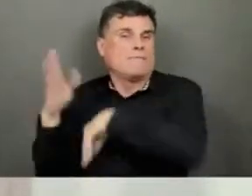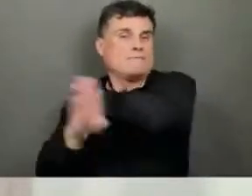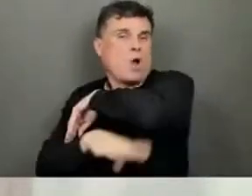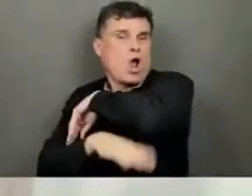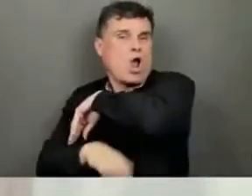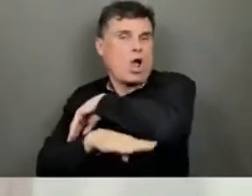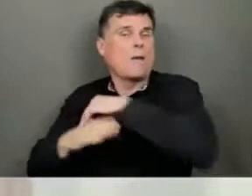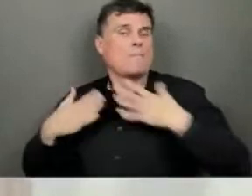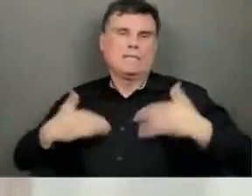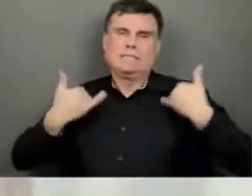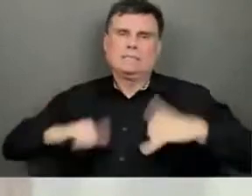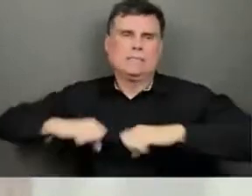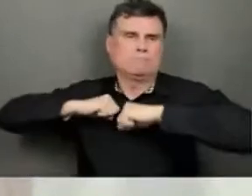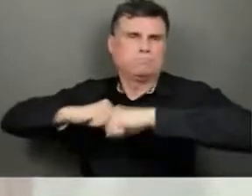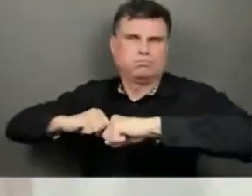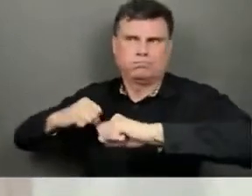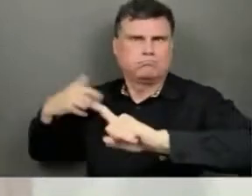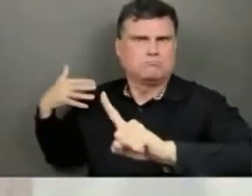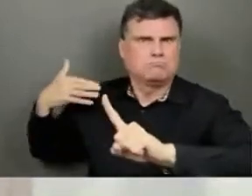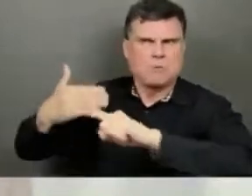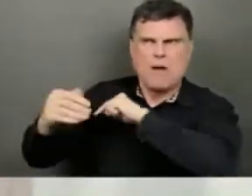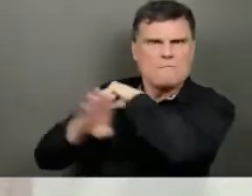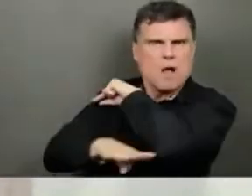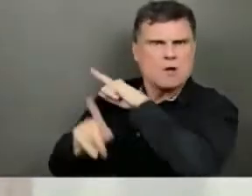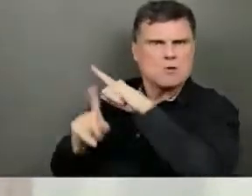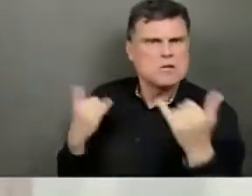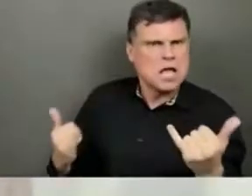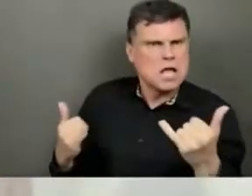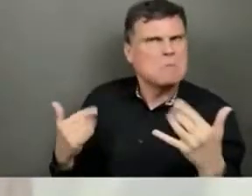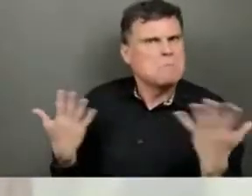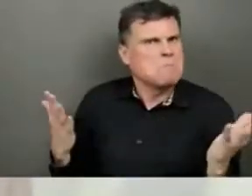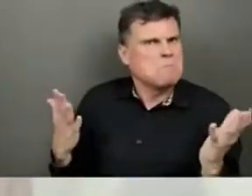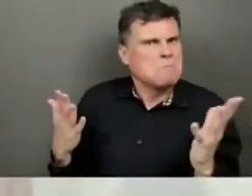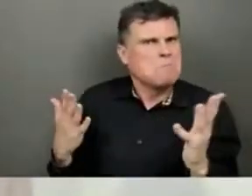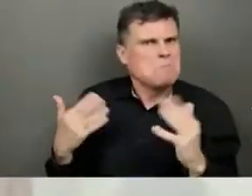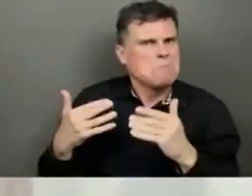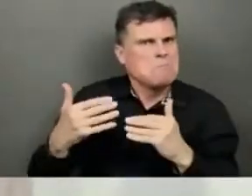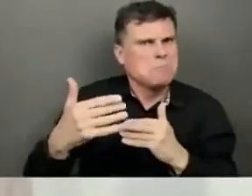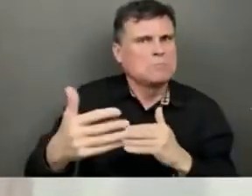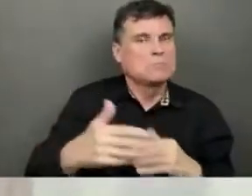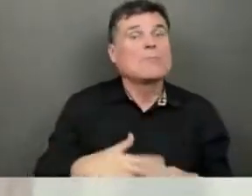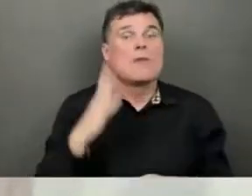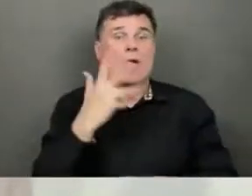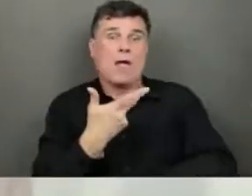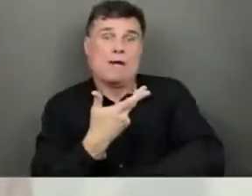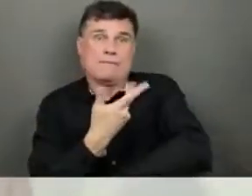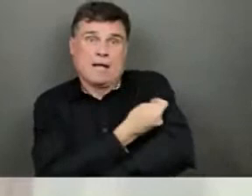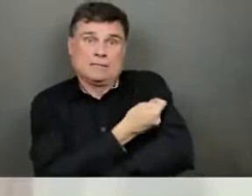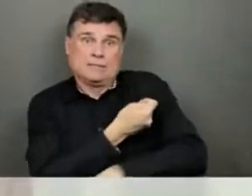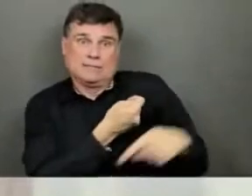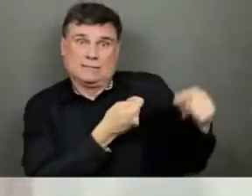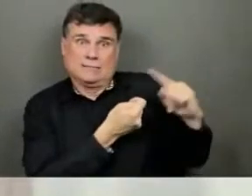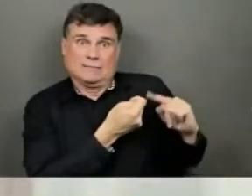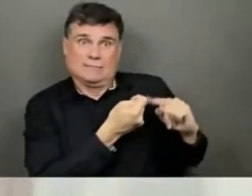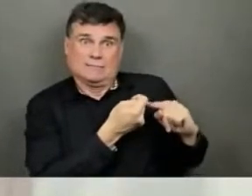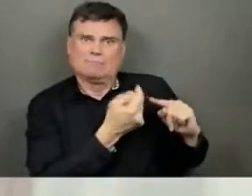vaccination, and there's increasing evidence of this, vaccination is in very good protection against the long-term effects of COVID or